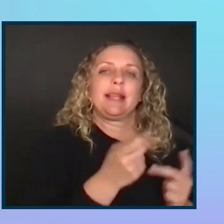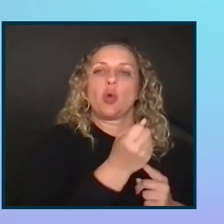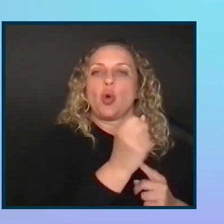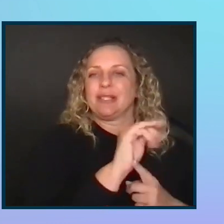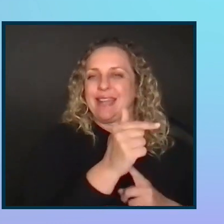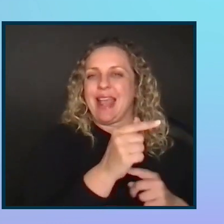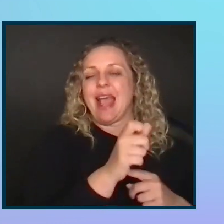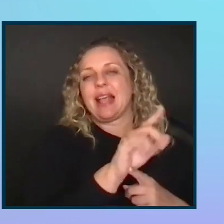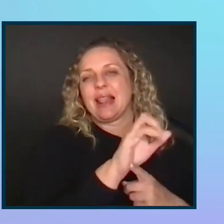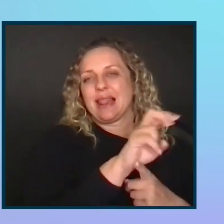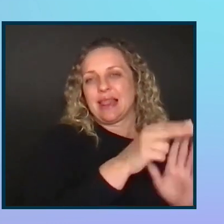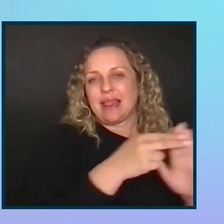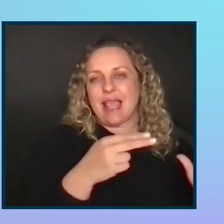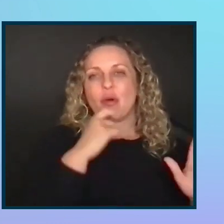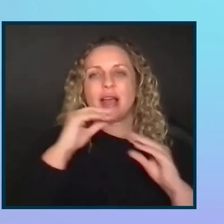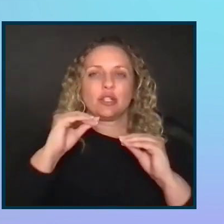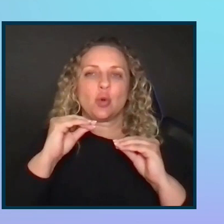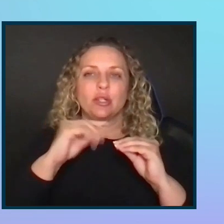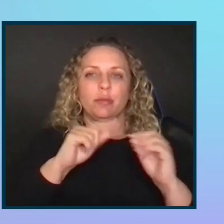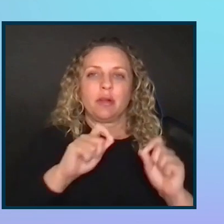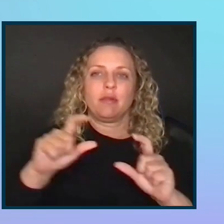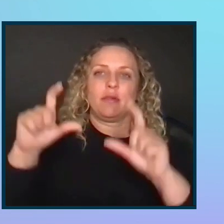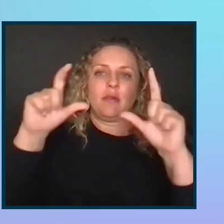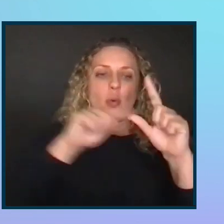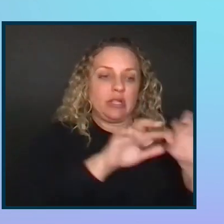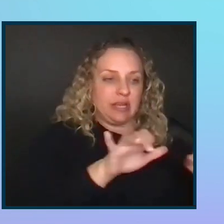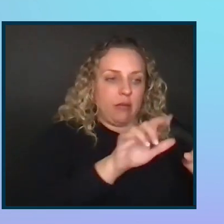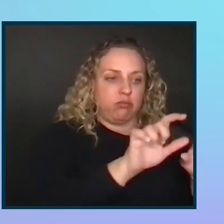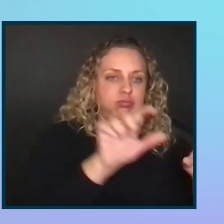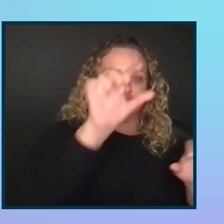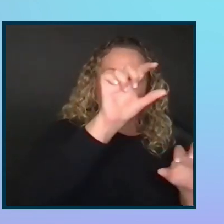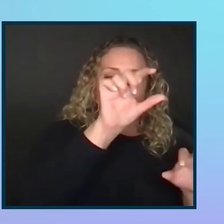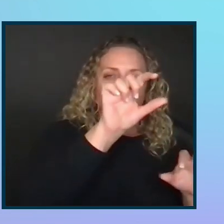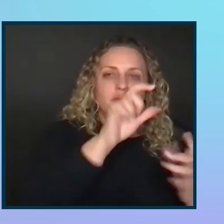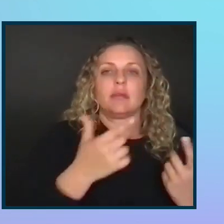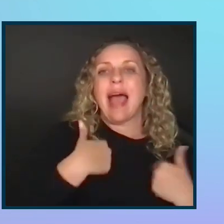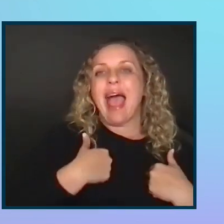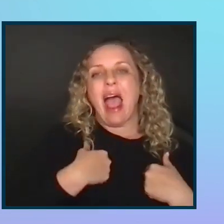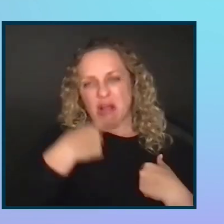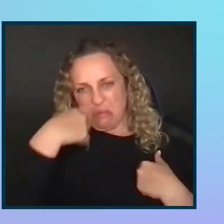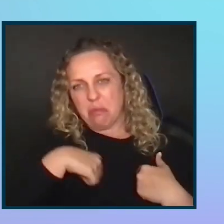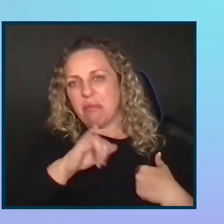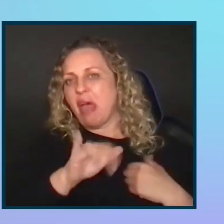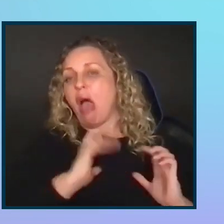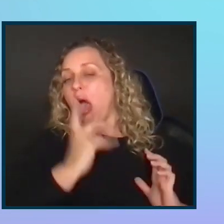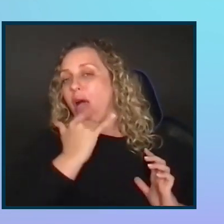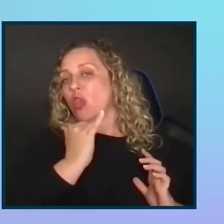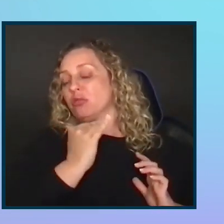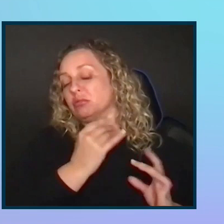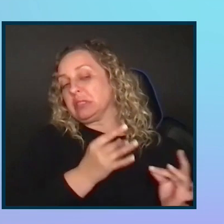as label and instruction, but floating it up when typing? Yeah, I personally don't mind that pattern. I think it looks kind of